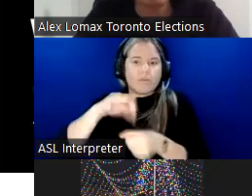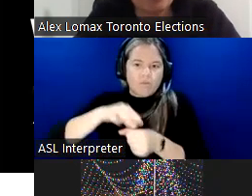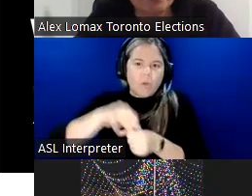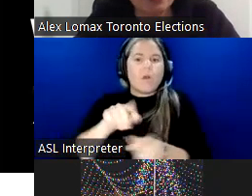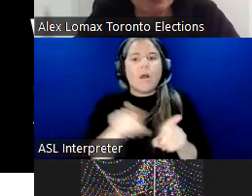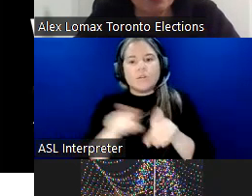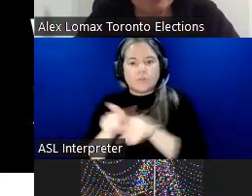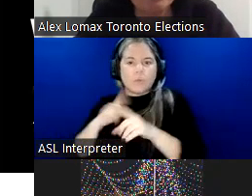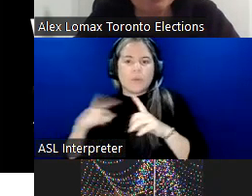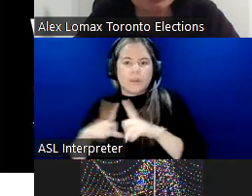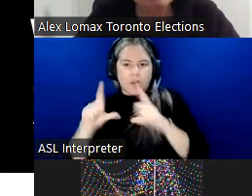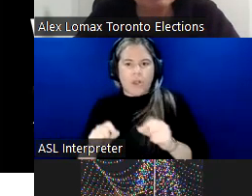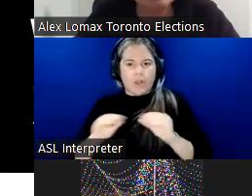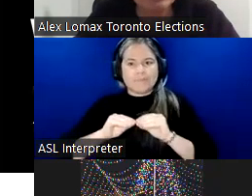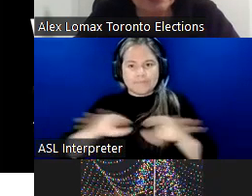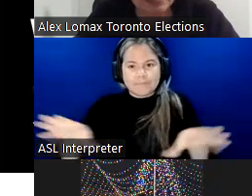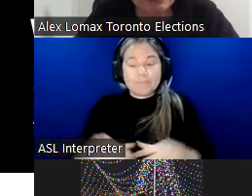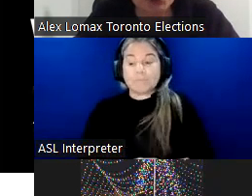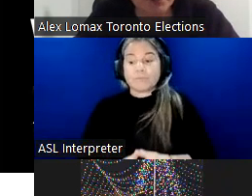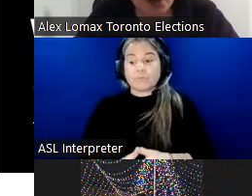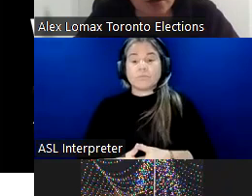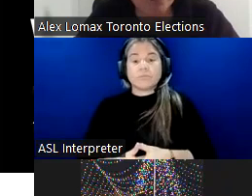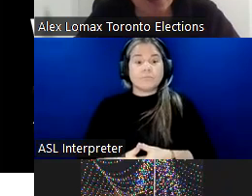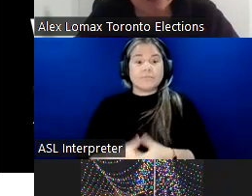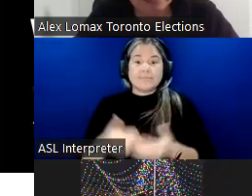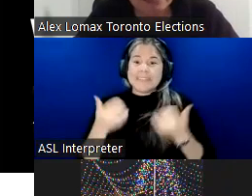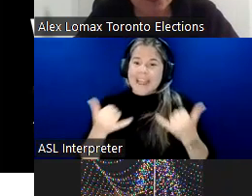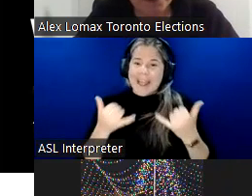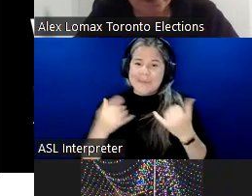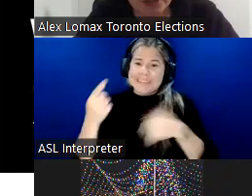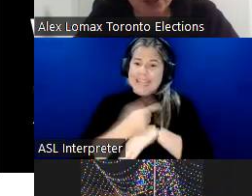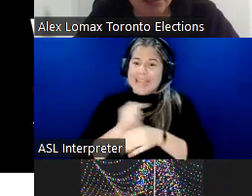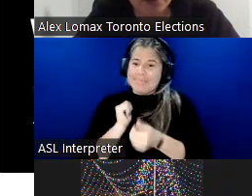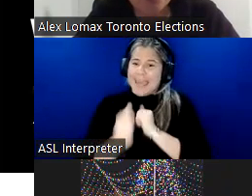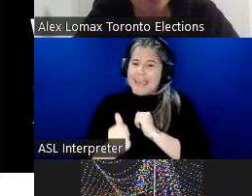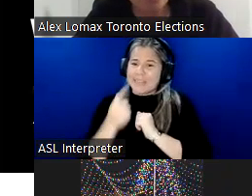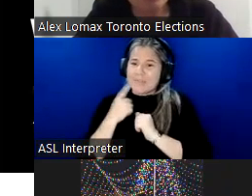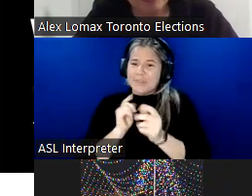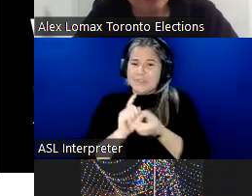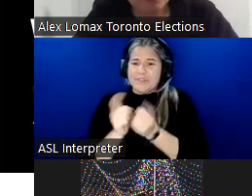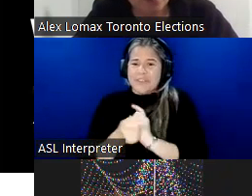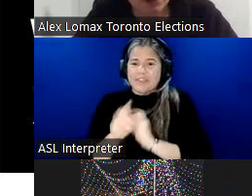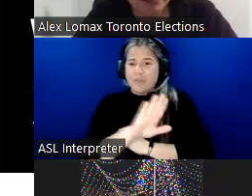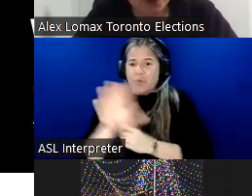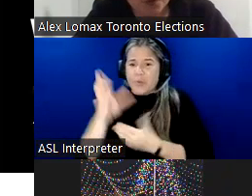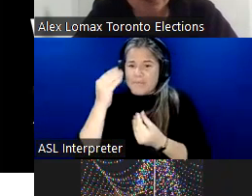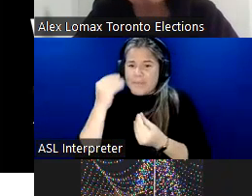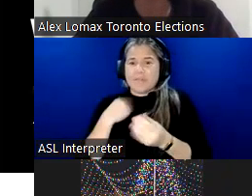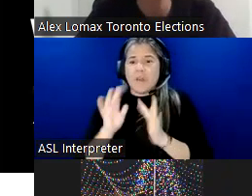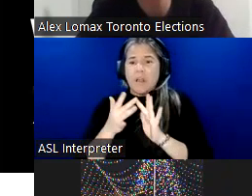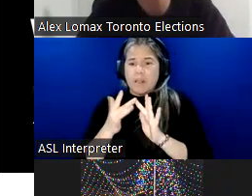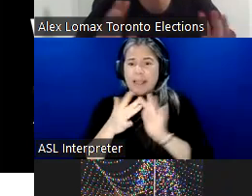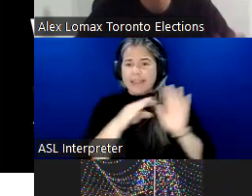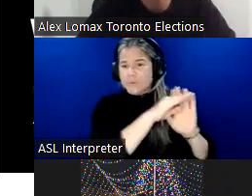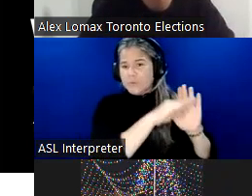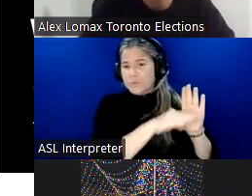Just the date has actually passed for updating your information now on our online tool, but